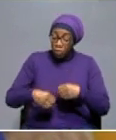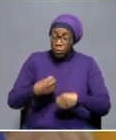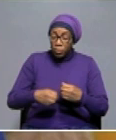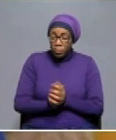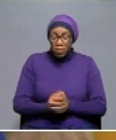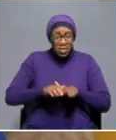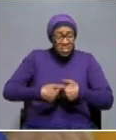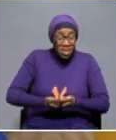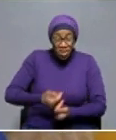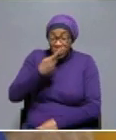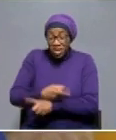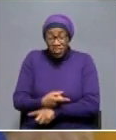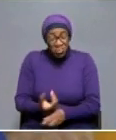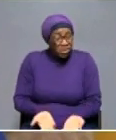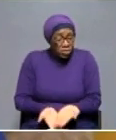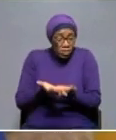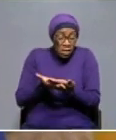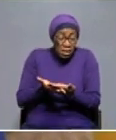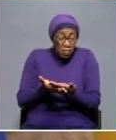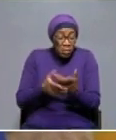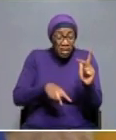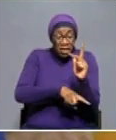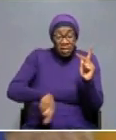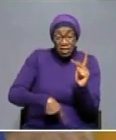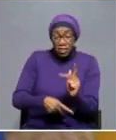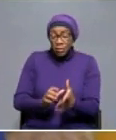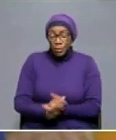fiscal situation, and really there isn't much money